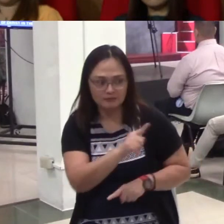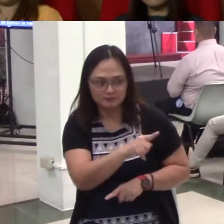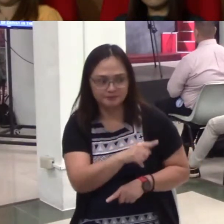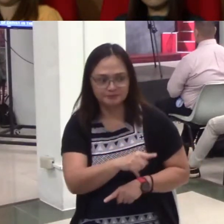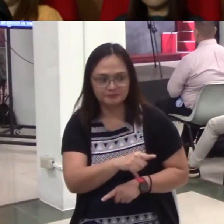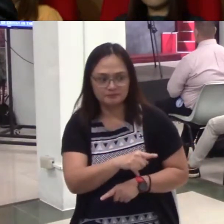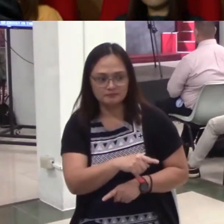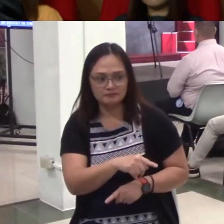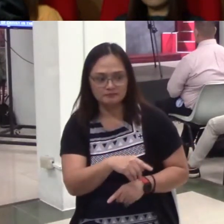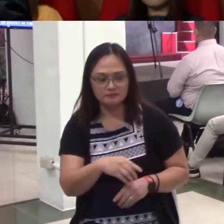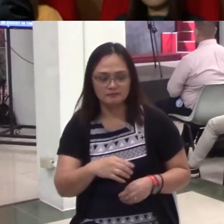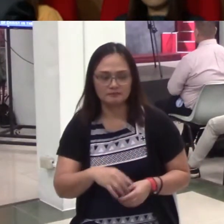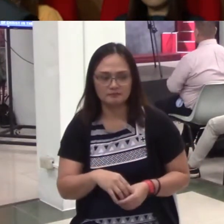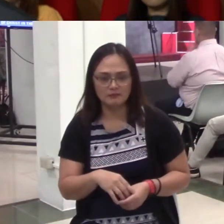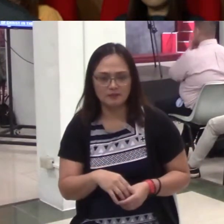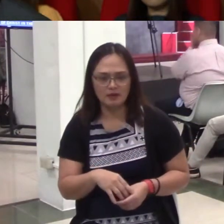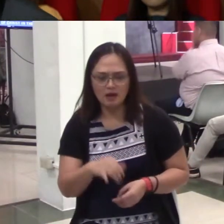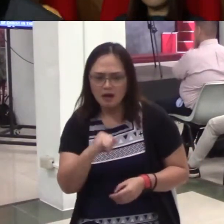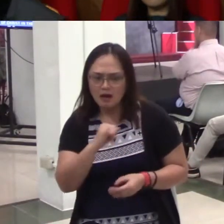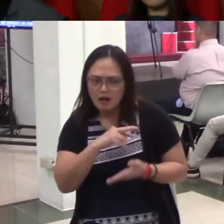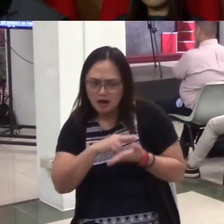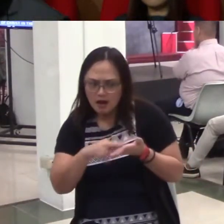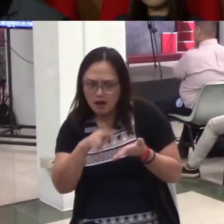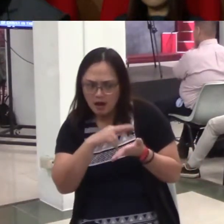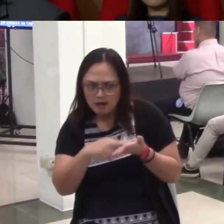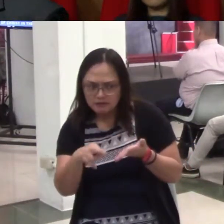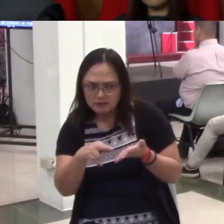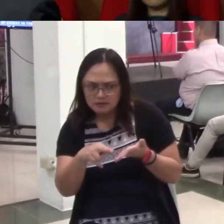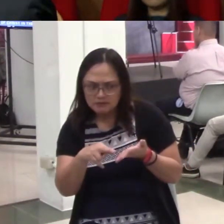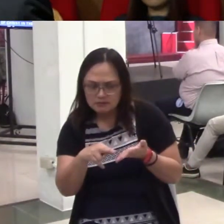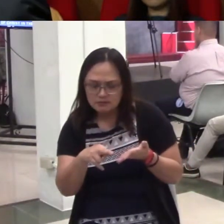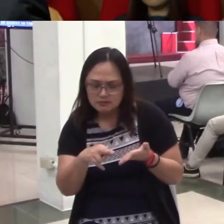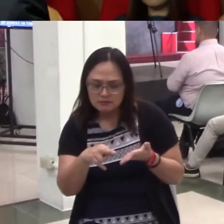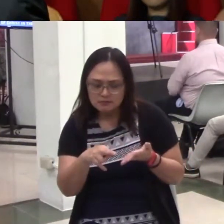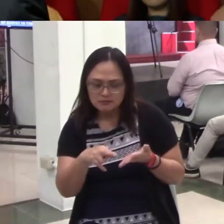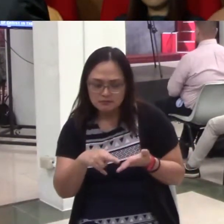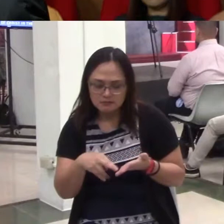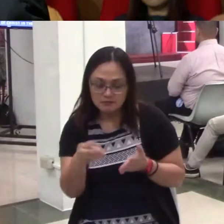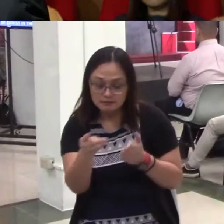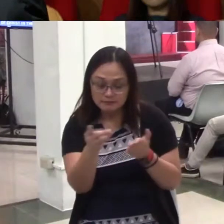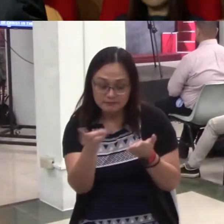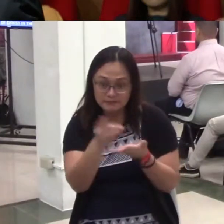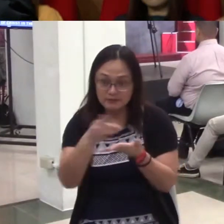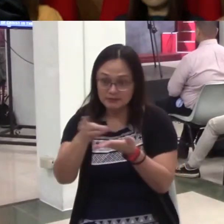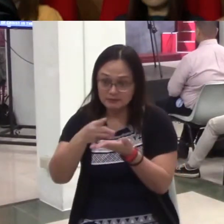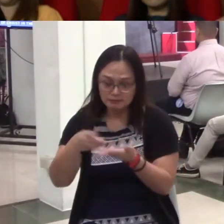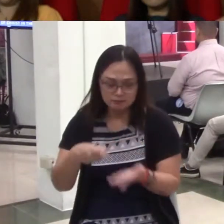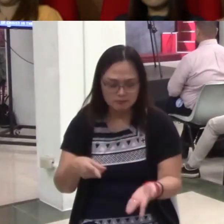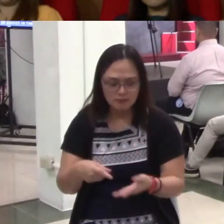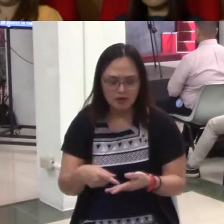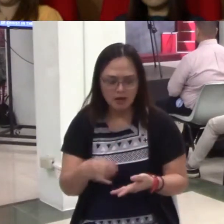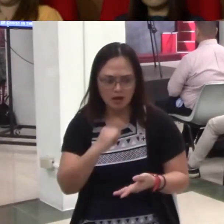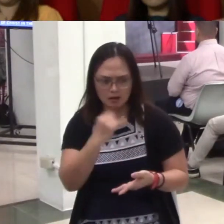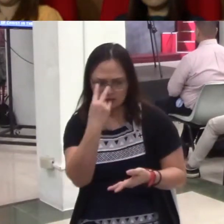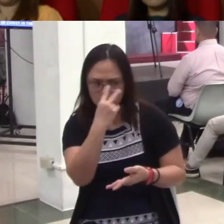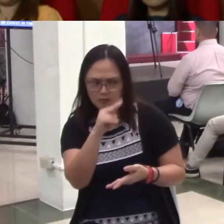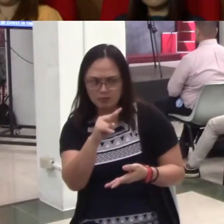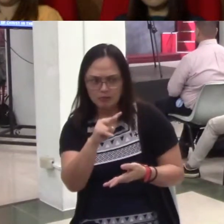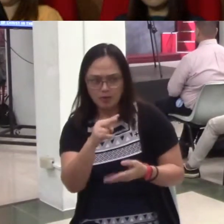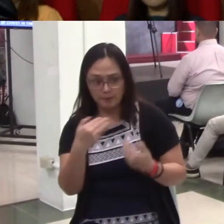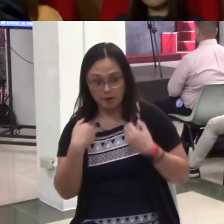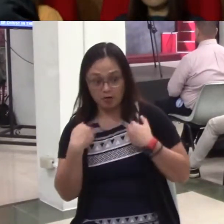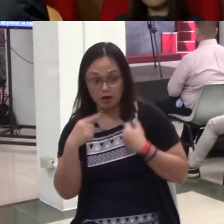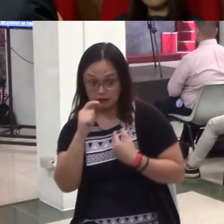description sa iyo. Meron ka na lang television channel. Sabi niya, gawa tayo ng pelikula.